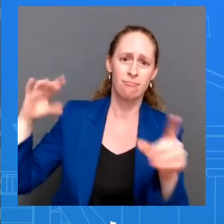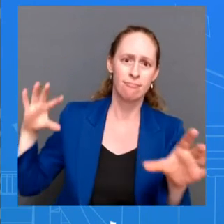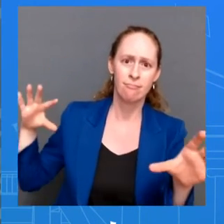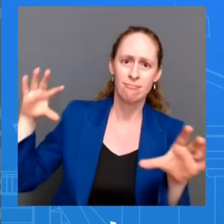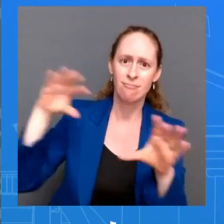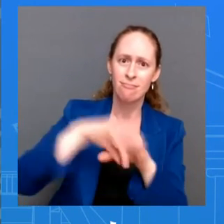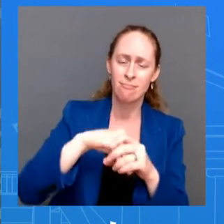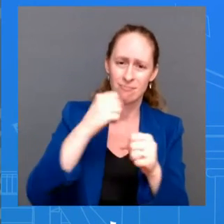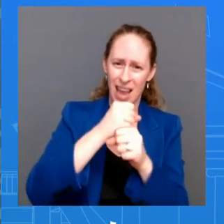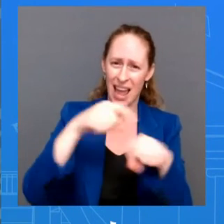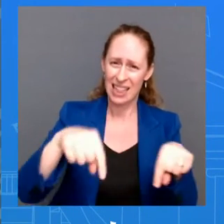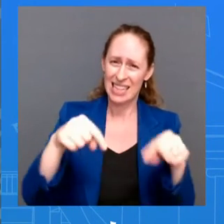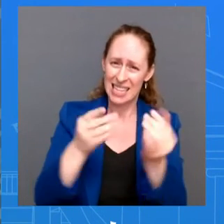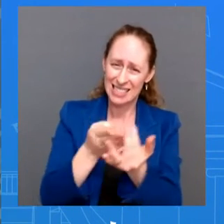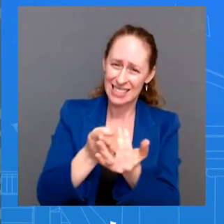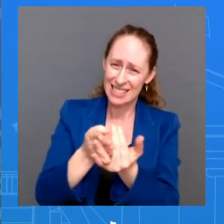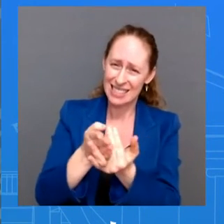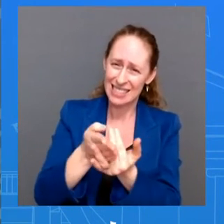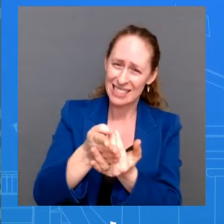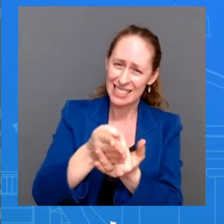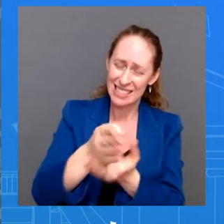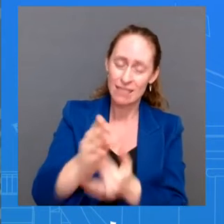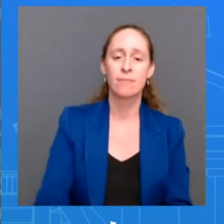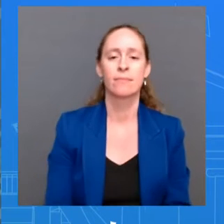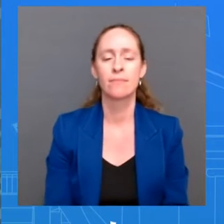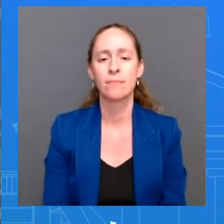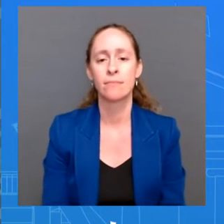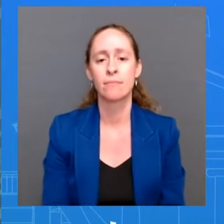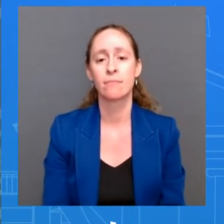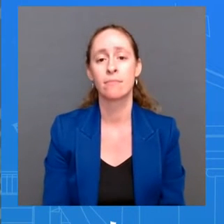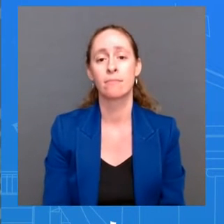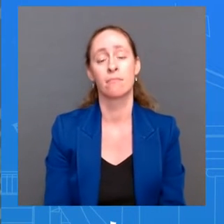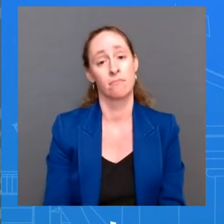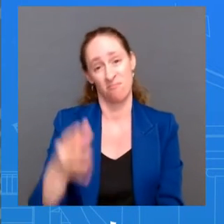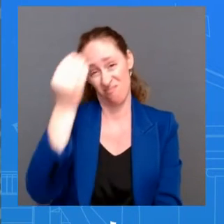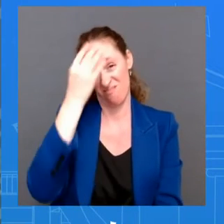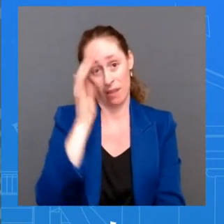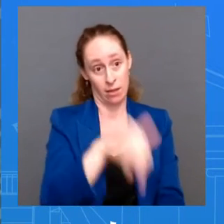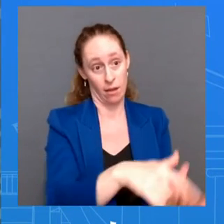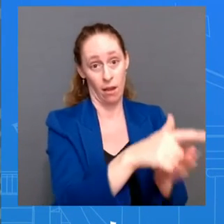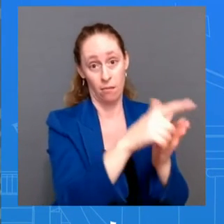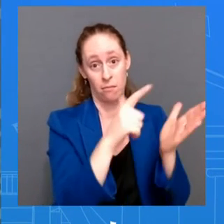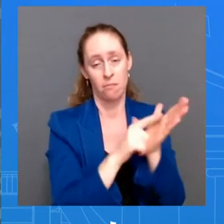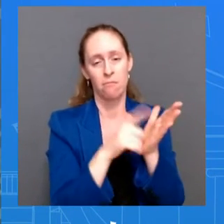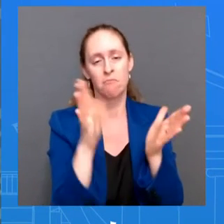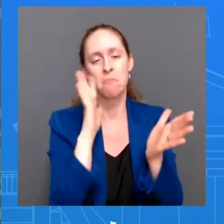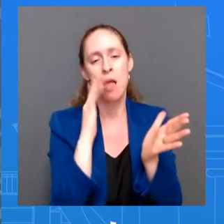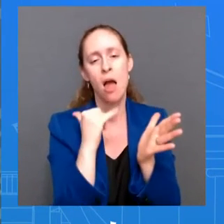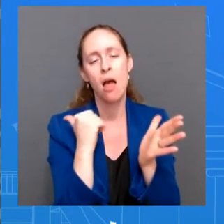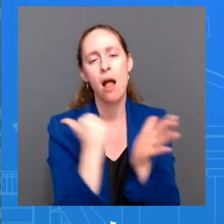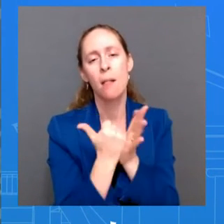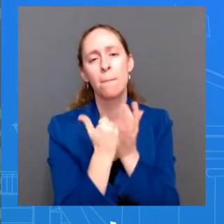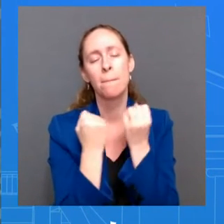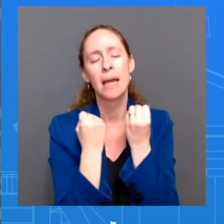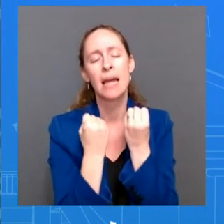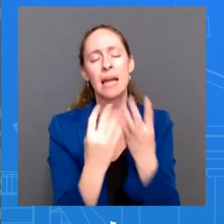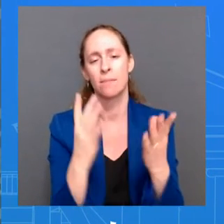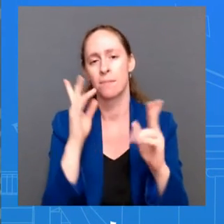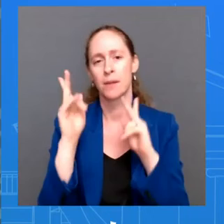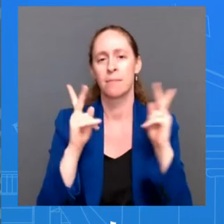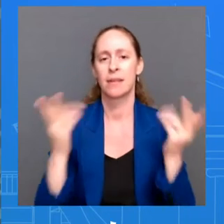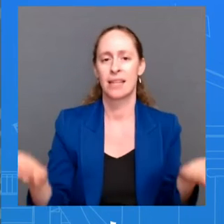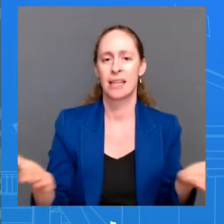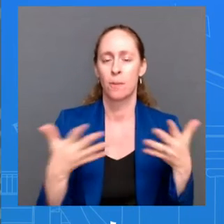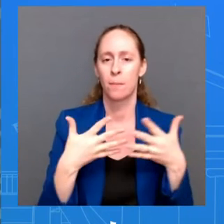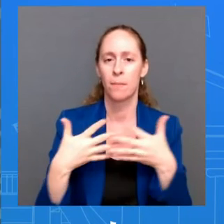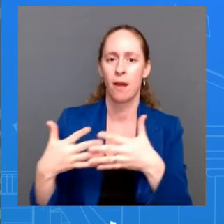help struggling Americans in a big way. When you think about lowering costs, we've been talking about what are we going to do